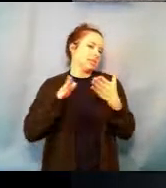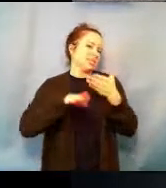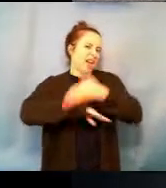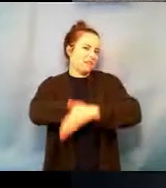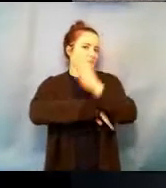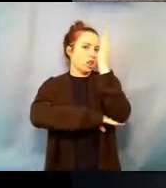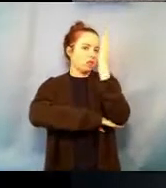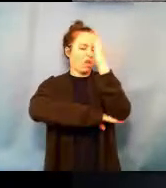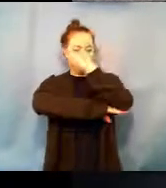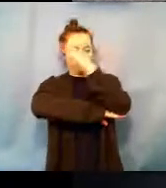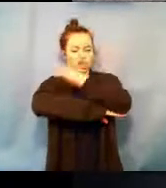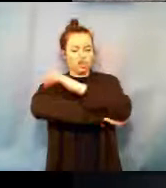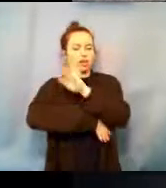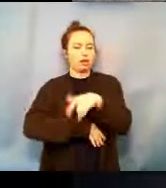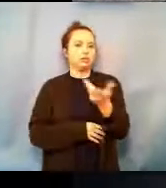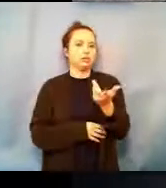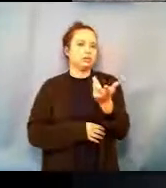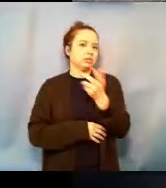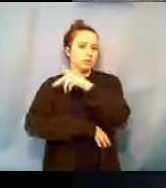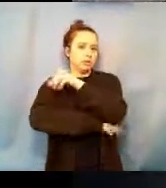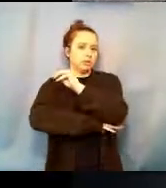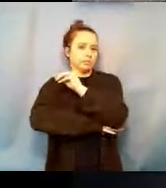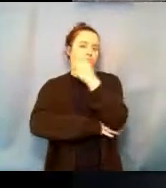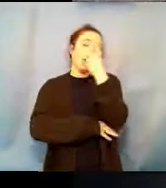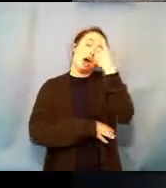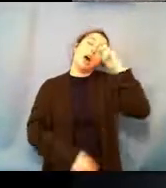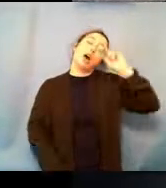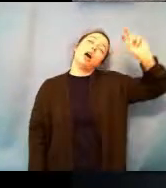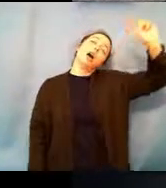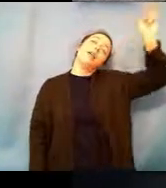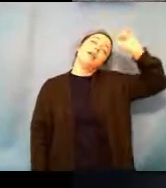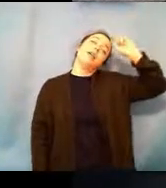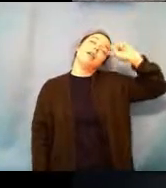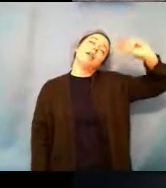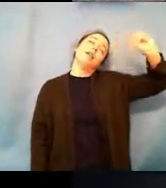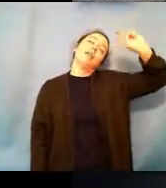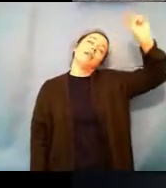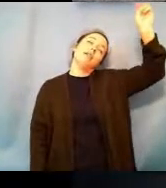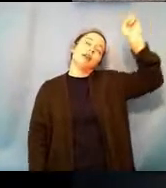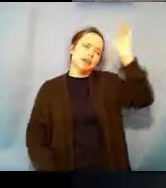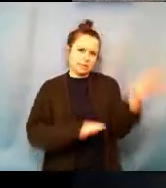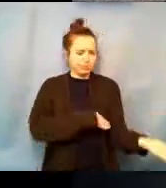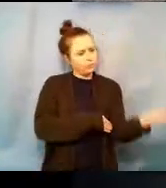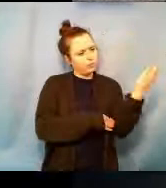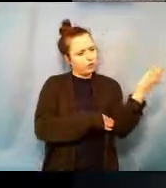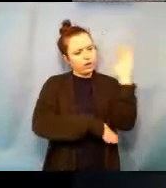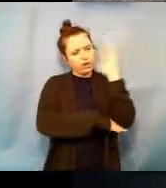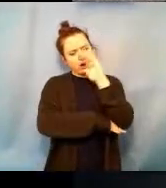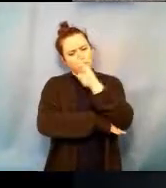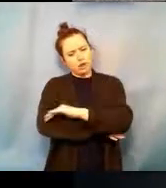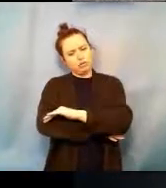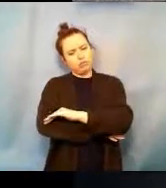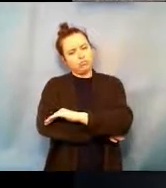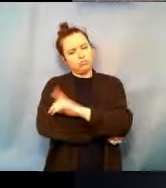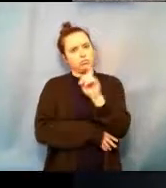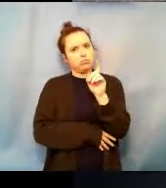lunchtime. When do you go to bed and have dreams? Do you dream in the morning or at night?